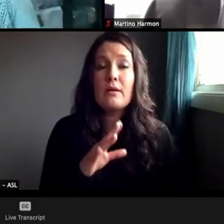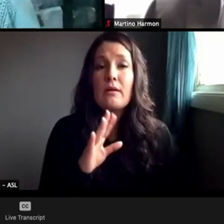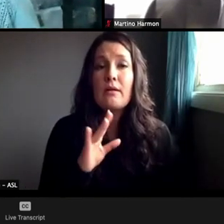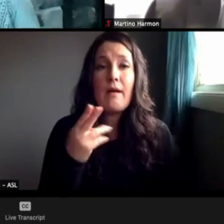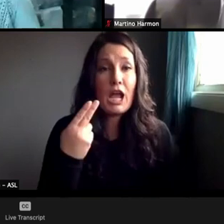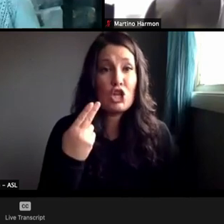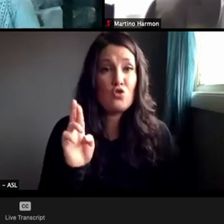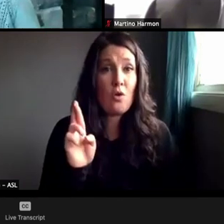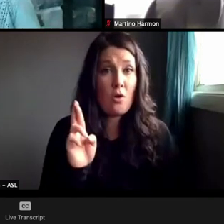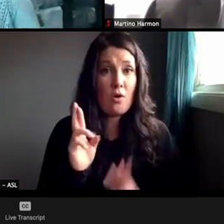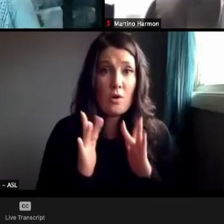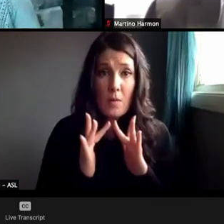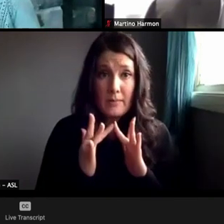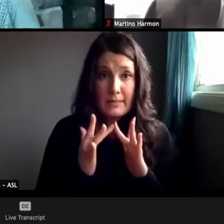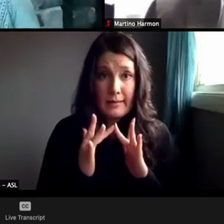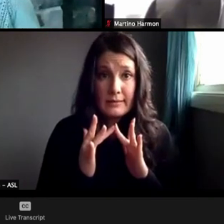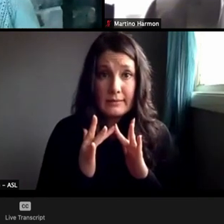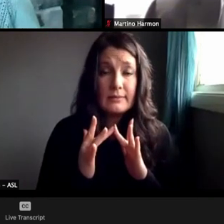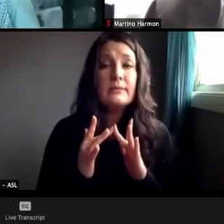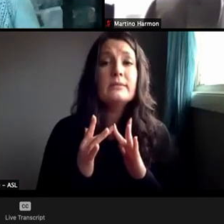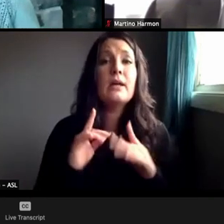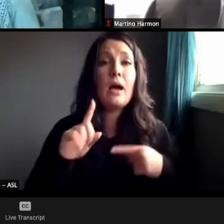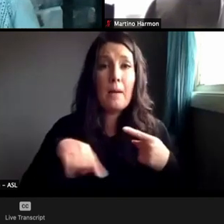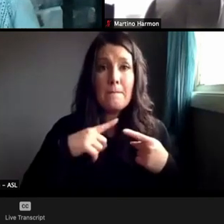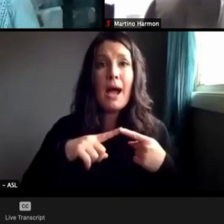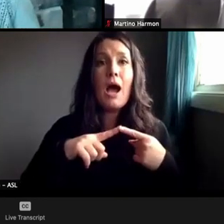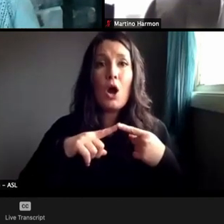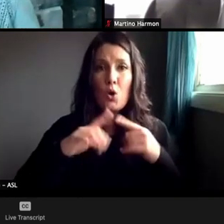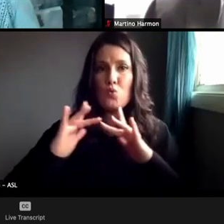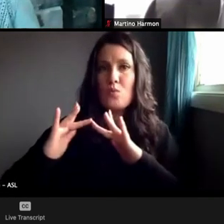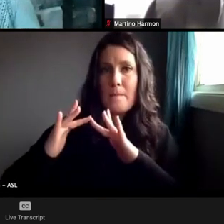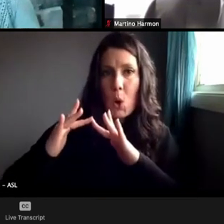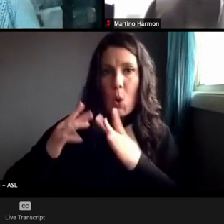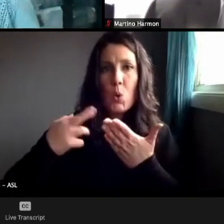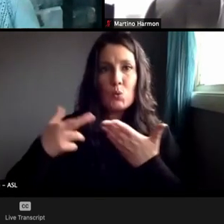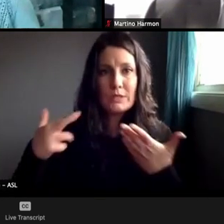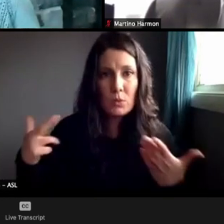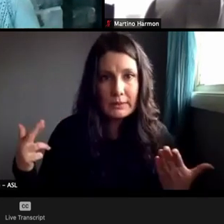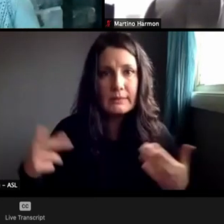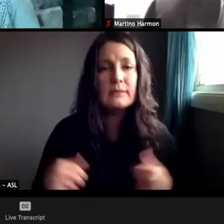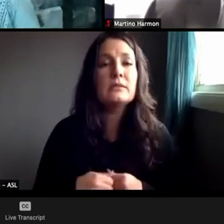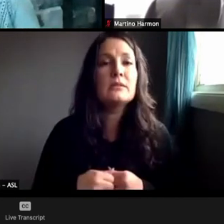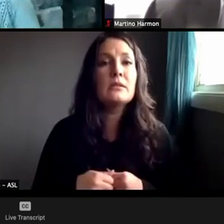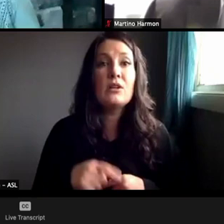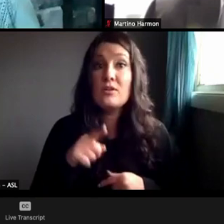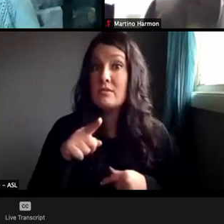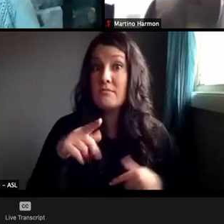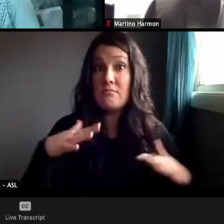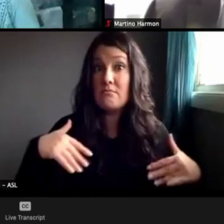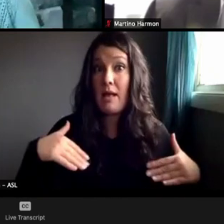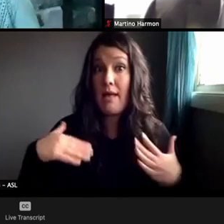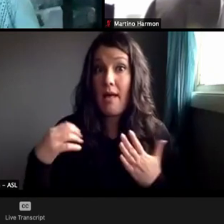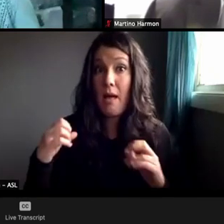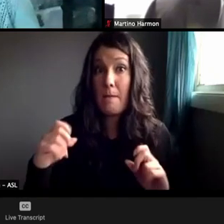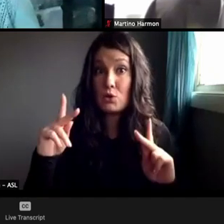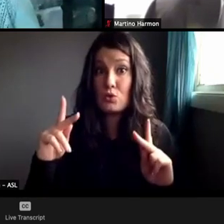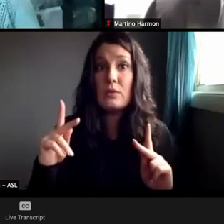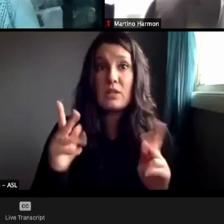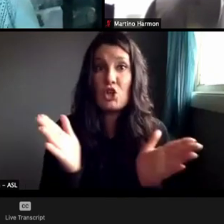website about working remotely and other resources that if you haven't had an opportunity, I'd encourage you to go